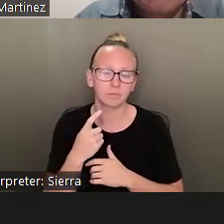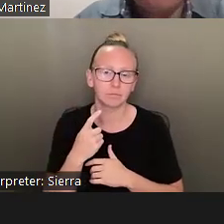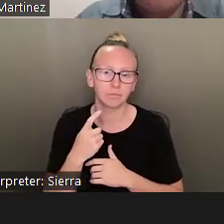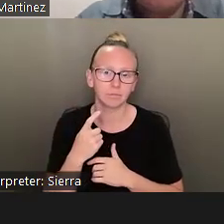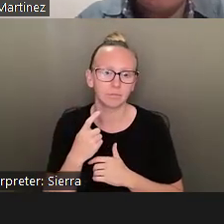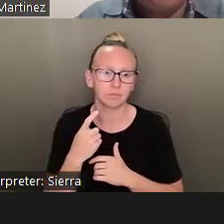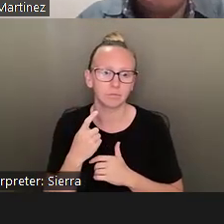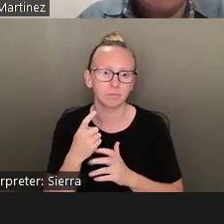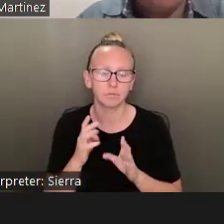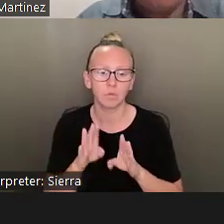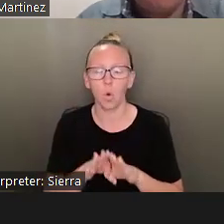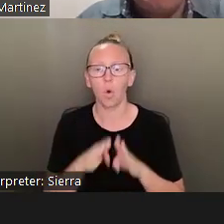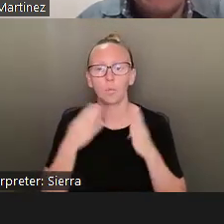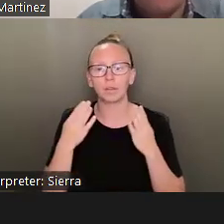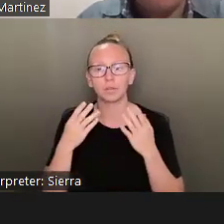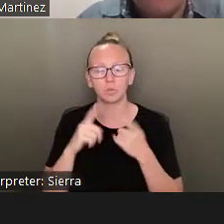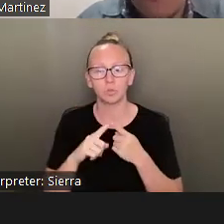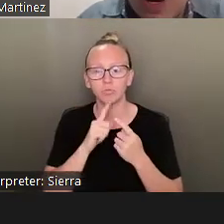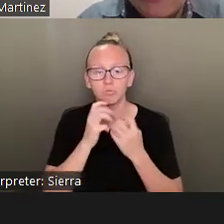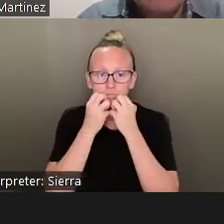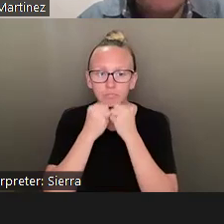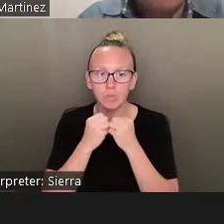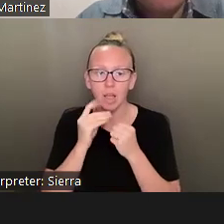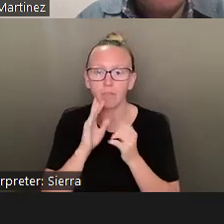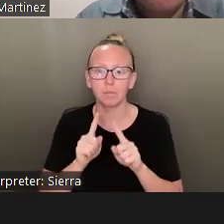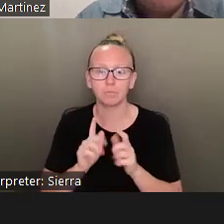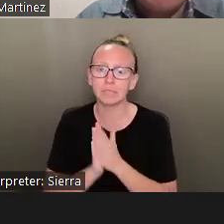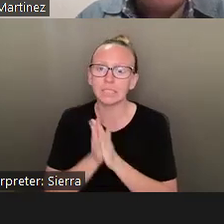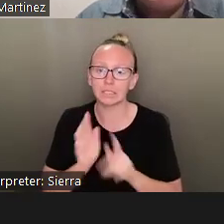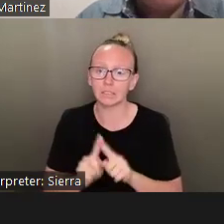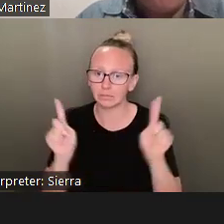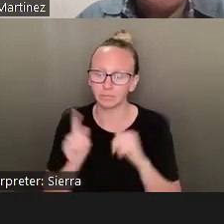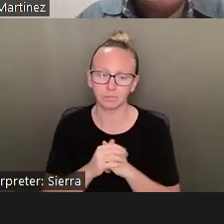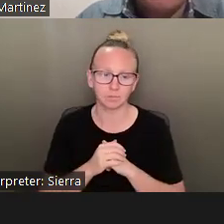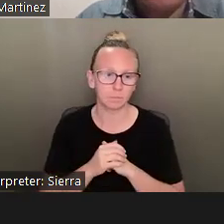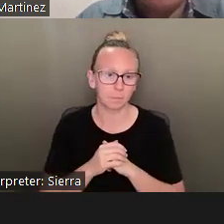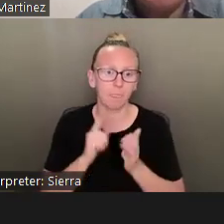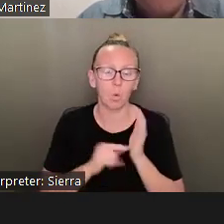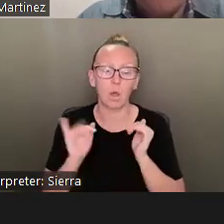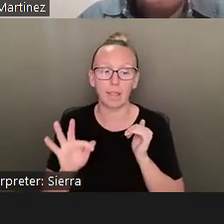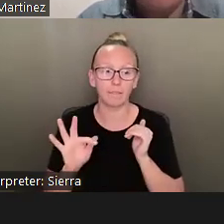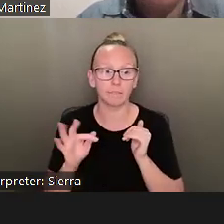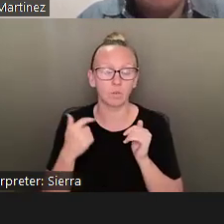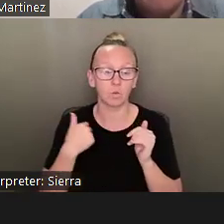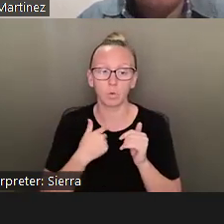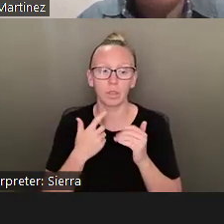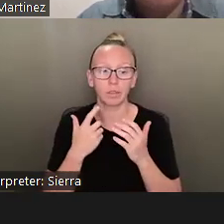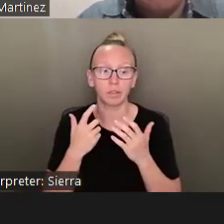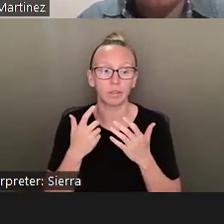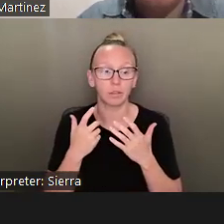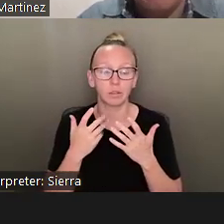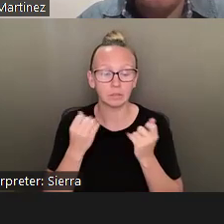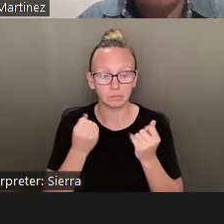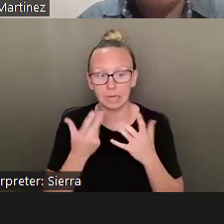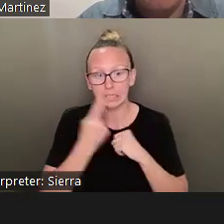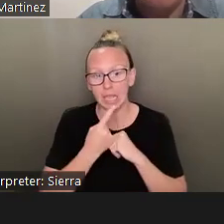opens us to a richness of being otherwise? What if in the falling together of days over